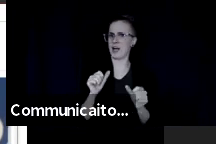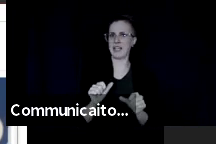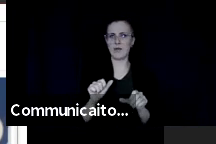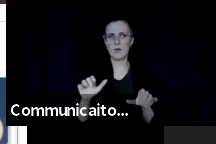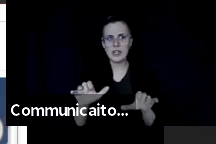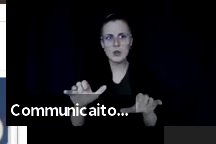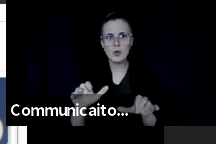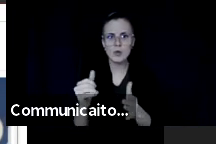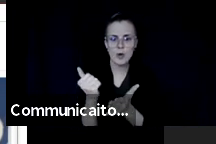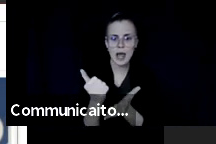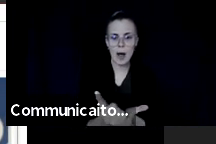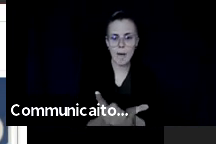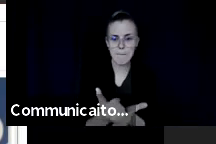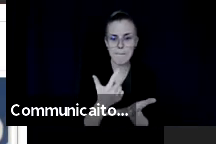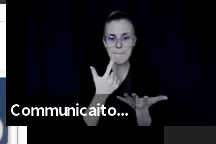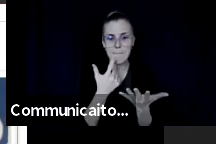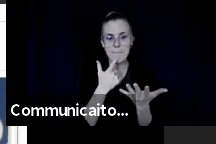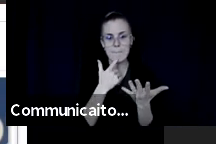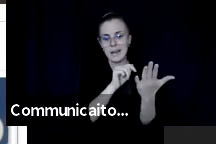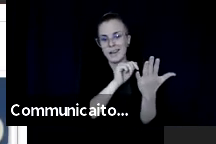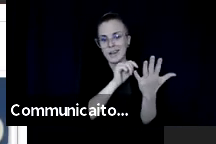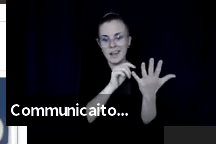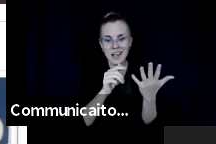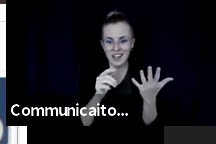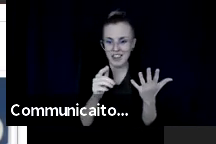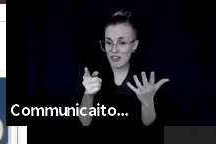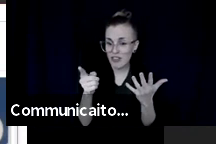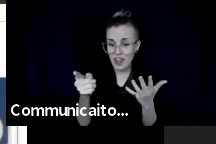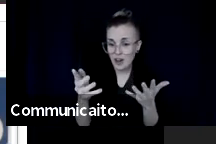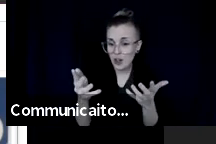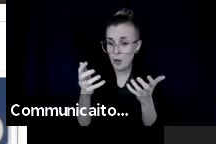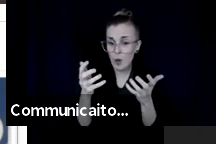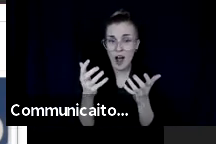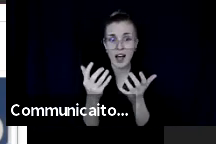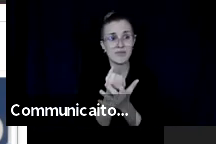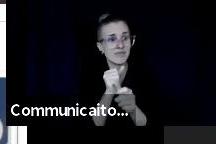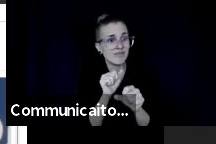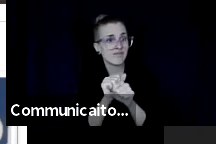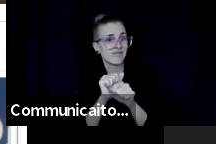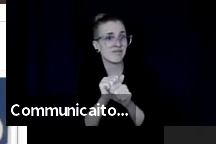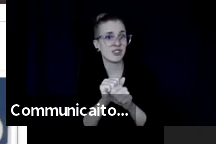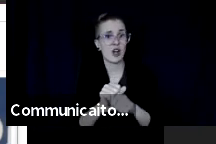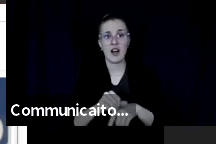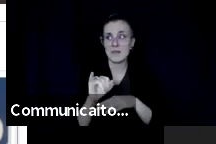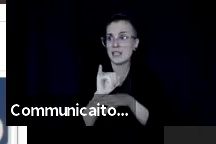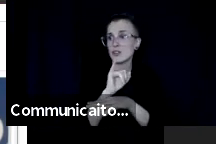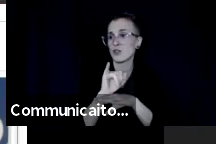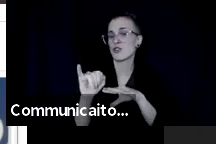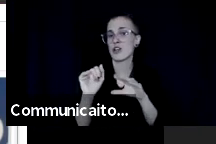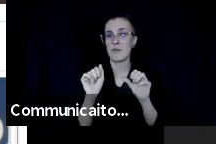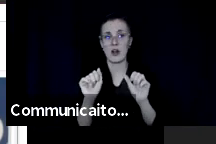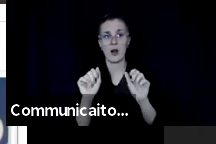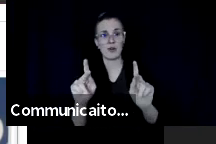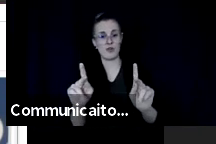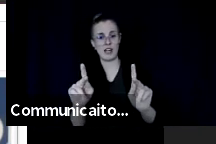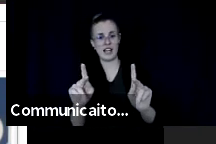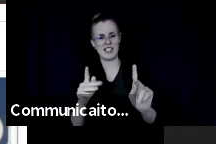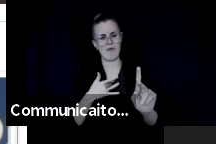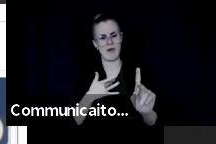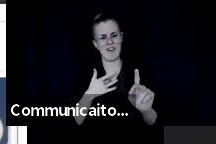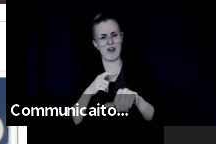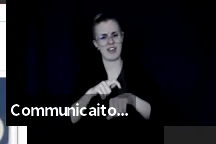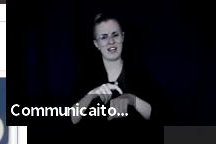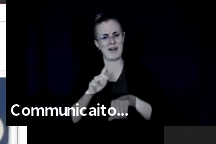knock on doors. They're going to want employment. They're going to want internships and opportunities. But we felt like at the time our community wasn't ready for